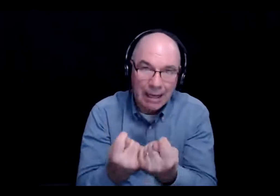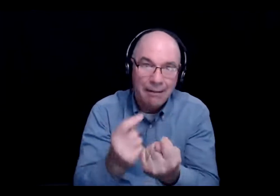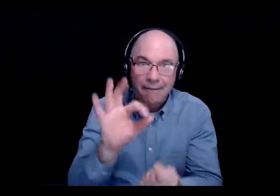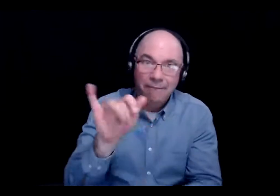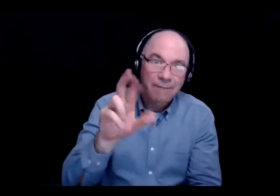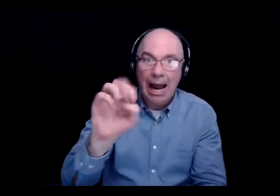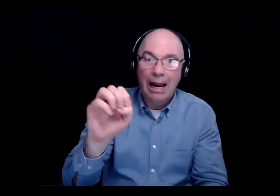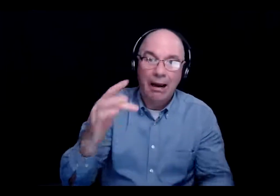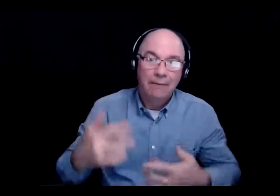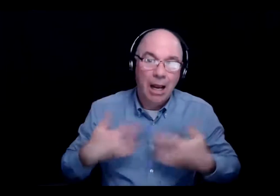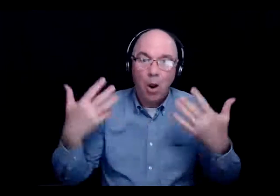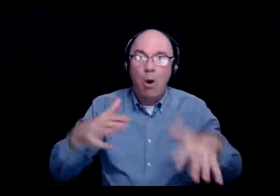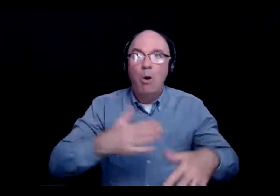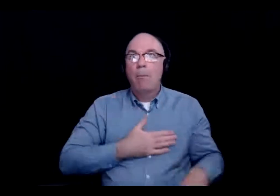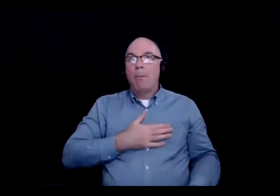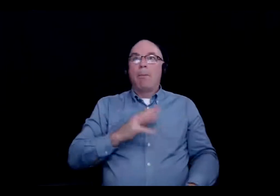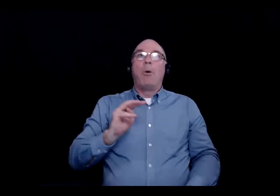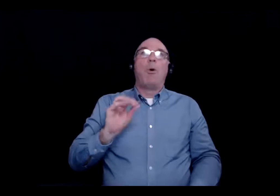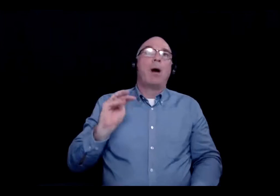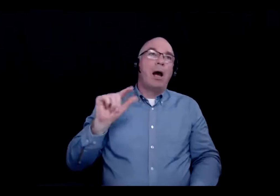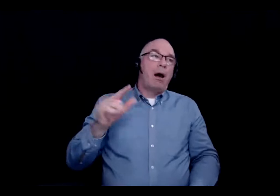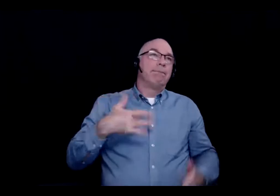my goodness, I'm just so tickled.